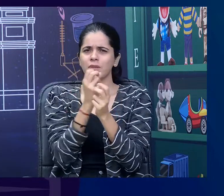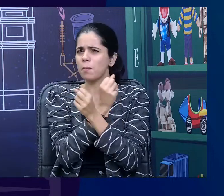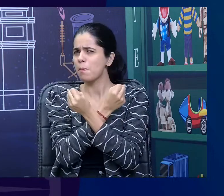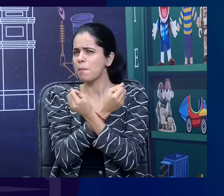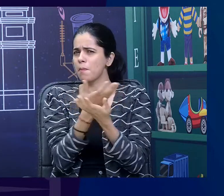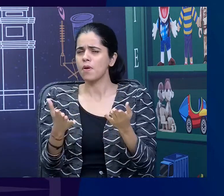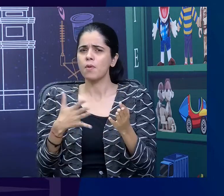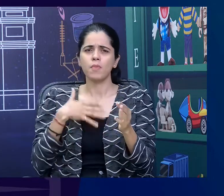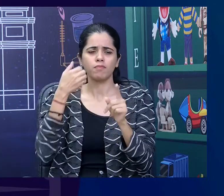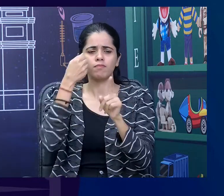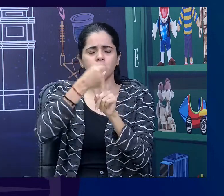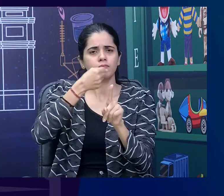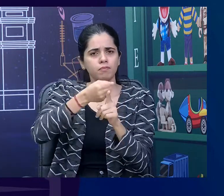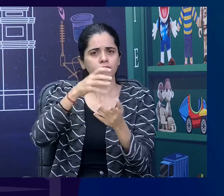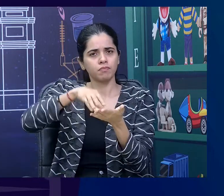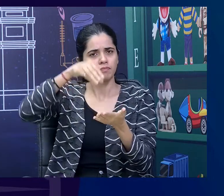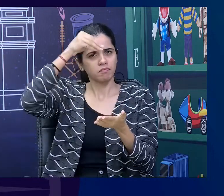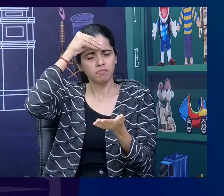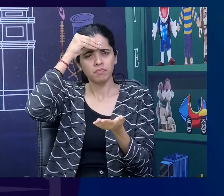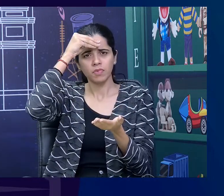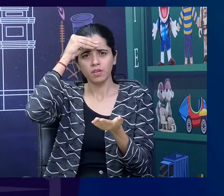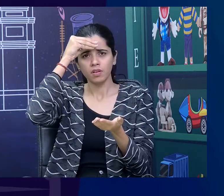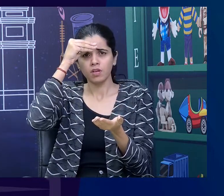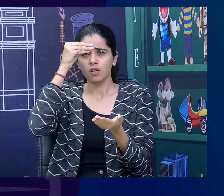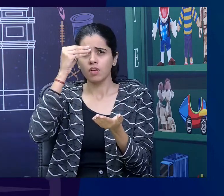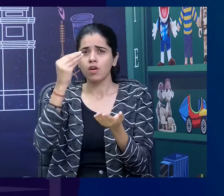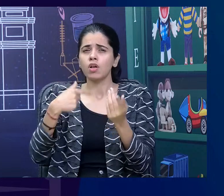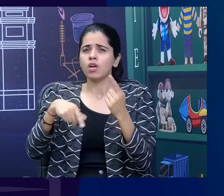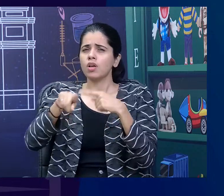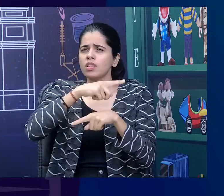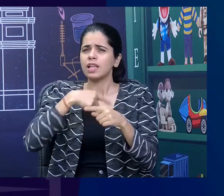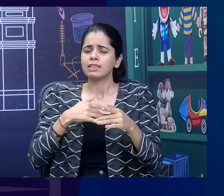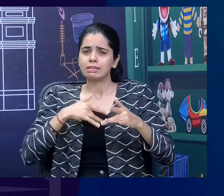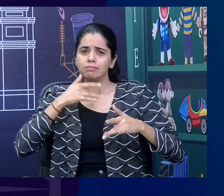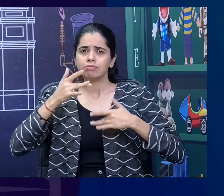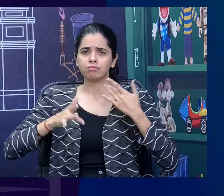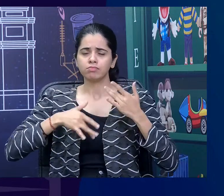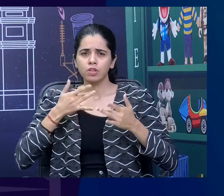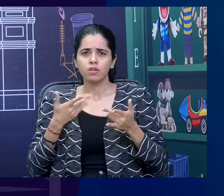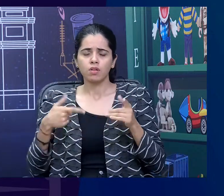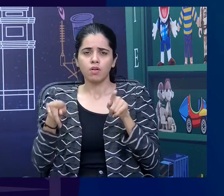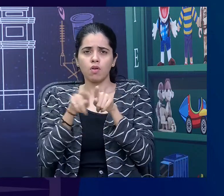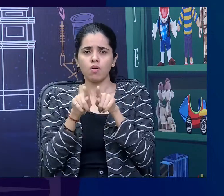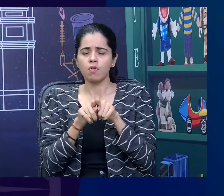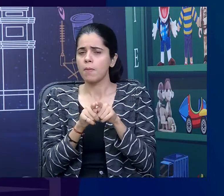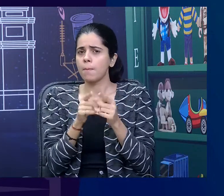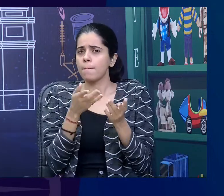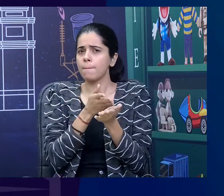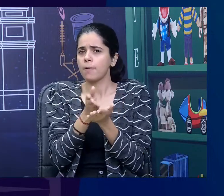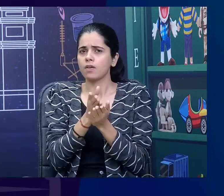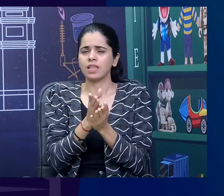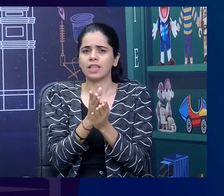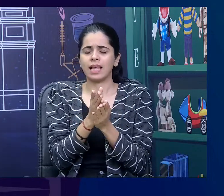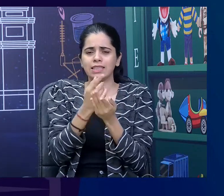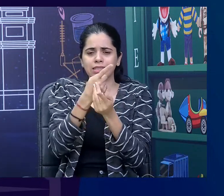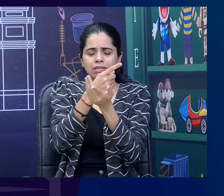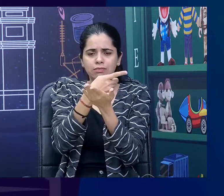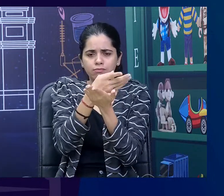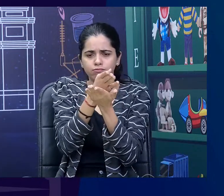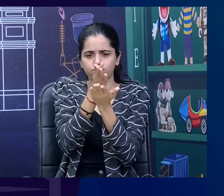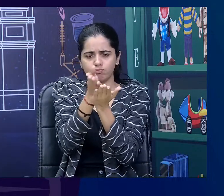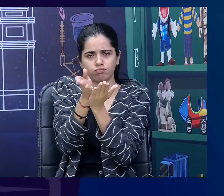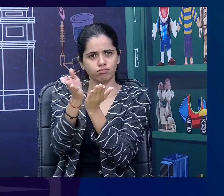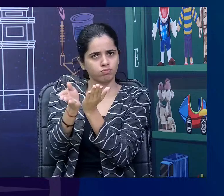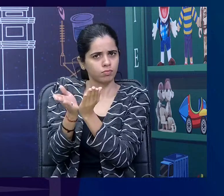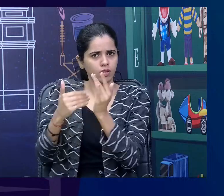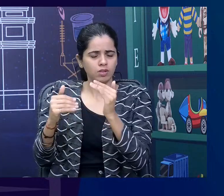varied approaches to learning, appealing to a range of interests and content with various degrees of complexity. You don't